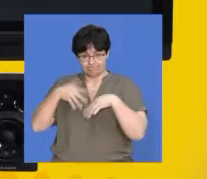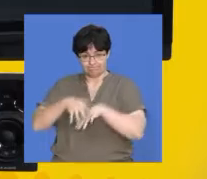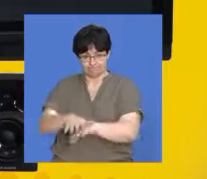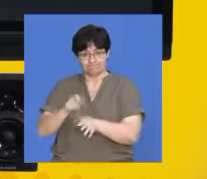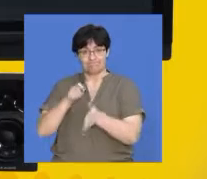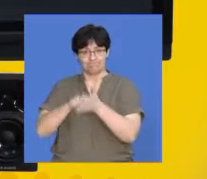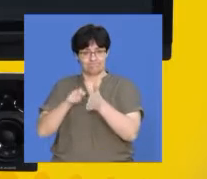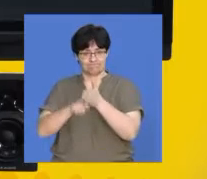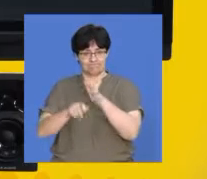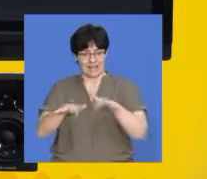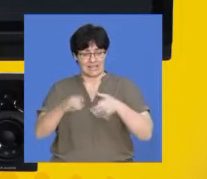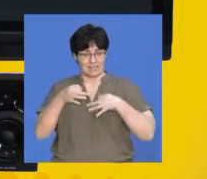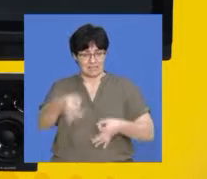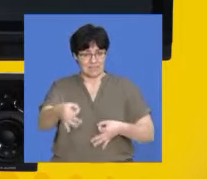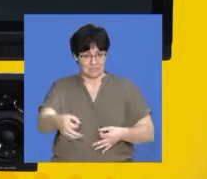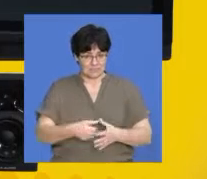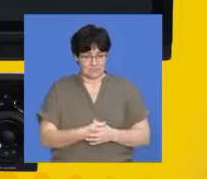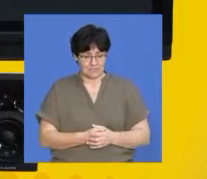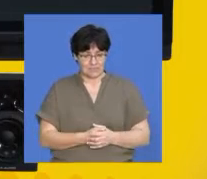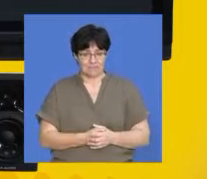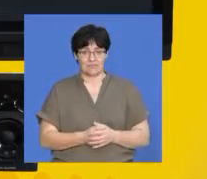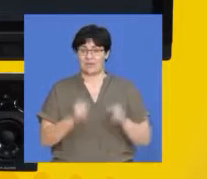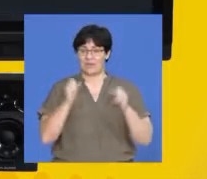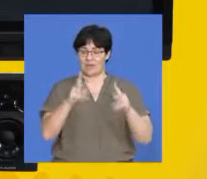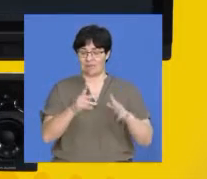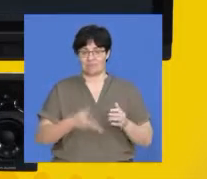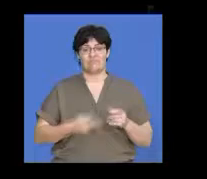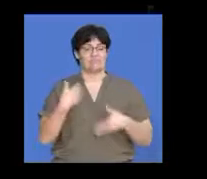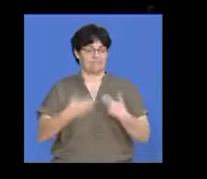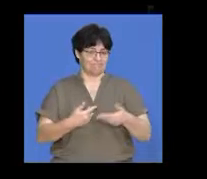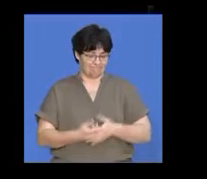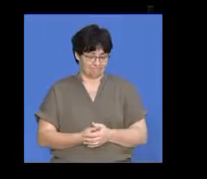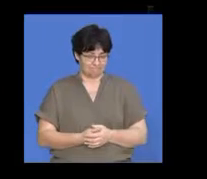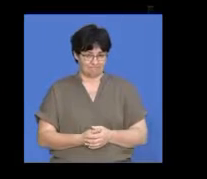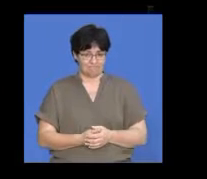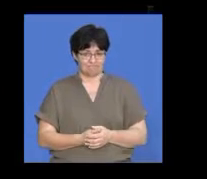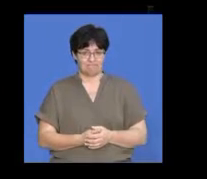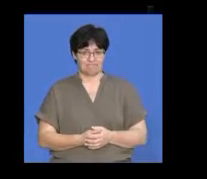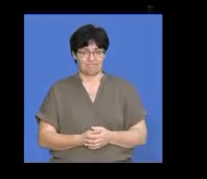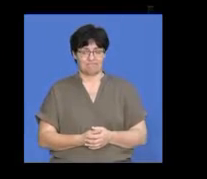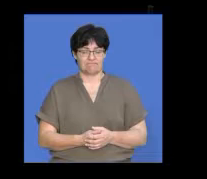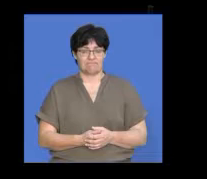your exam paper. Okay, let's go. So,